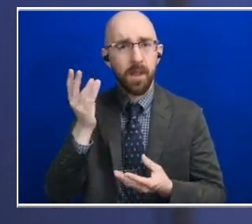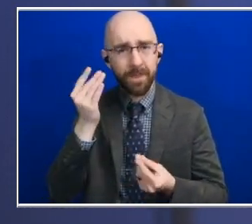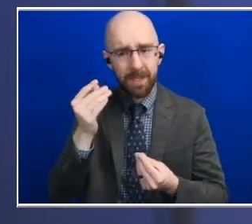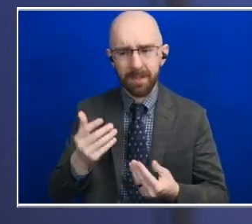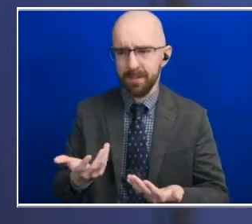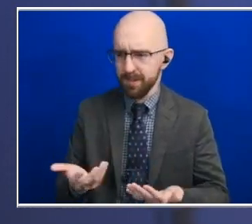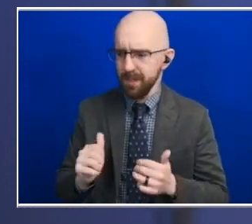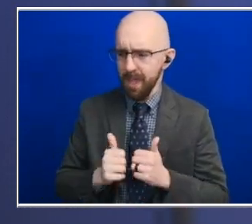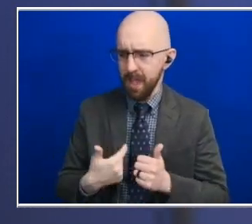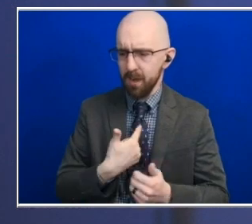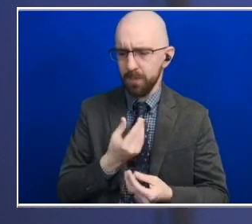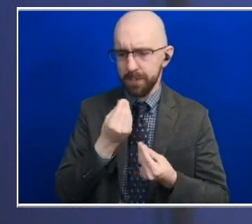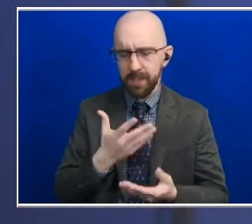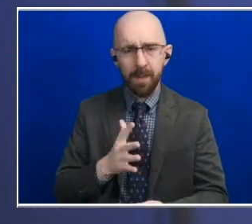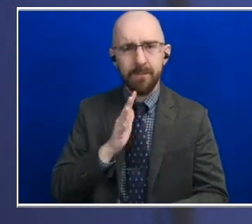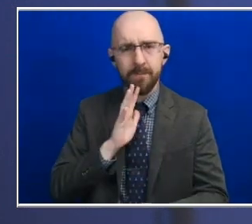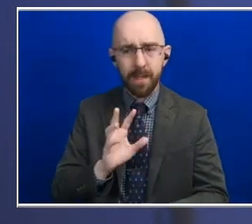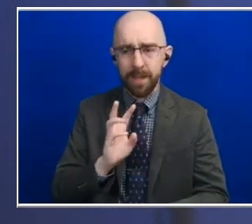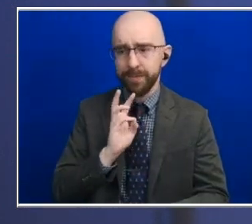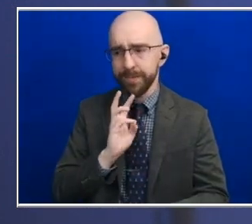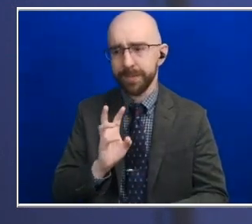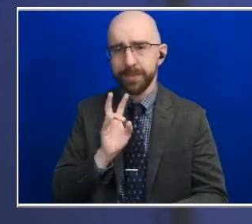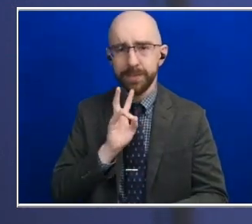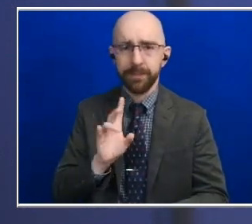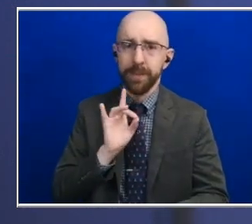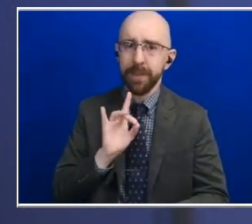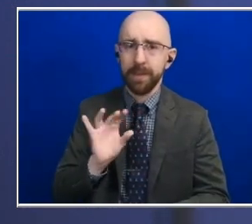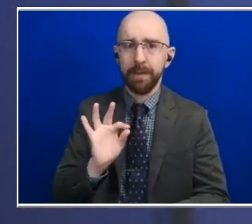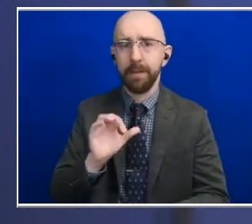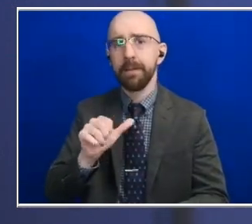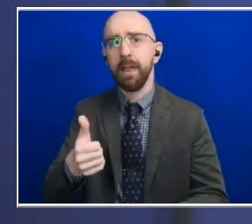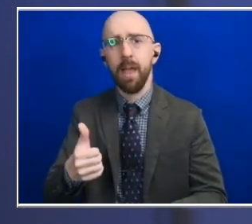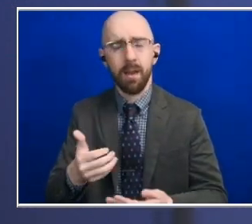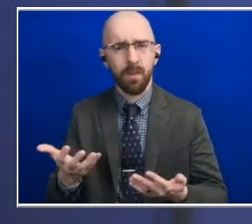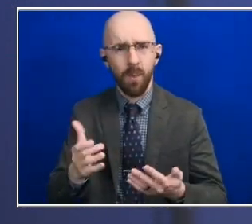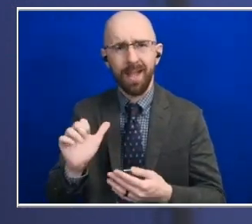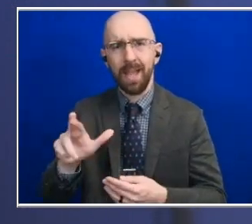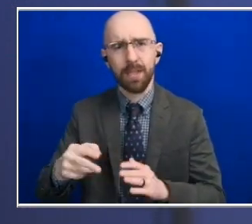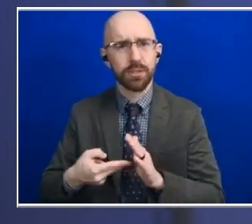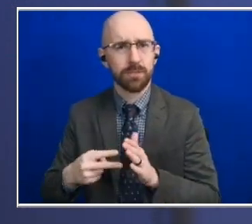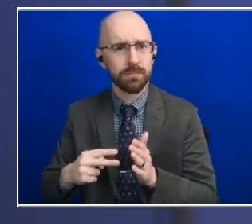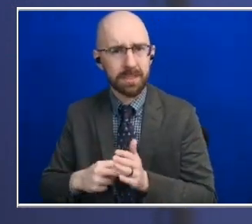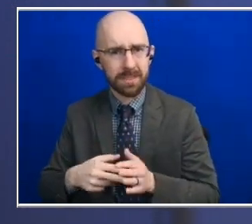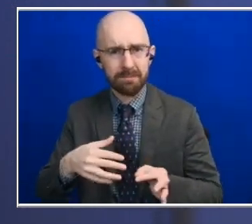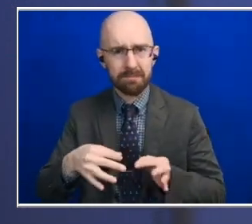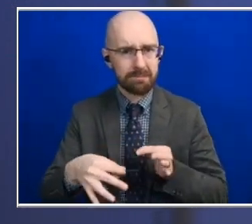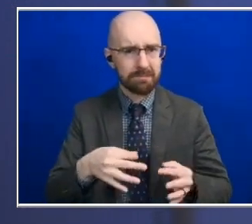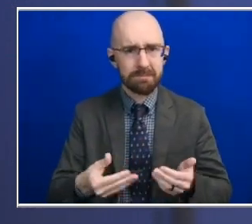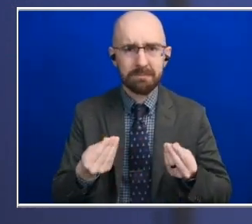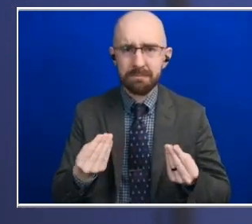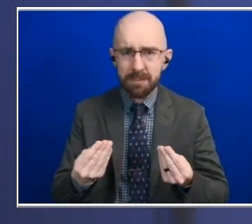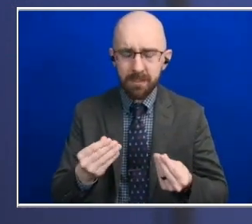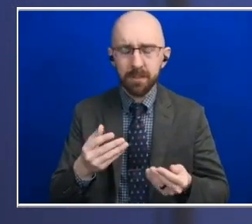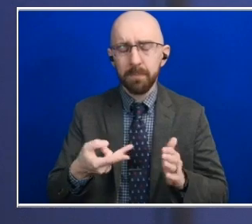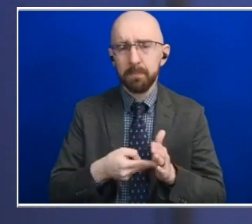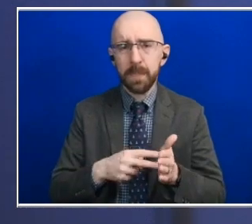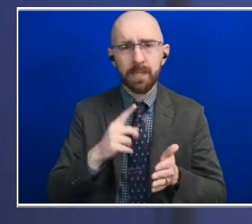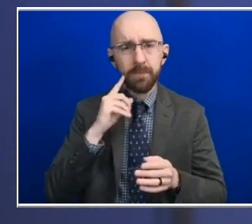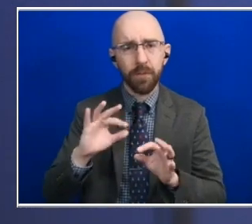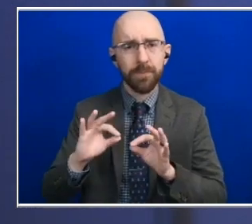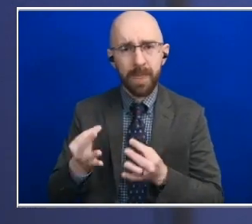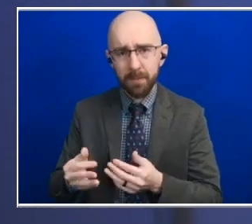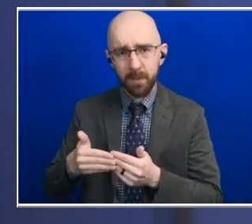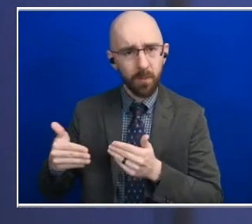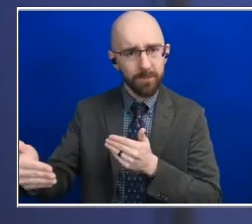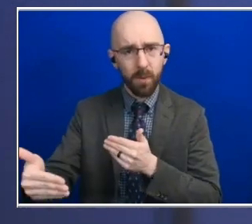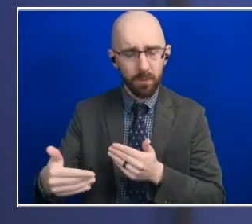5, 6, 7, 8, 9, or 10-year-old what cancer is? Or what is this going to mean for the family going forward? We